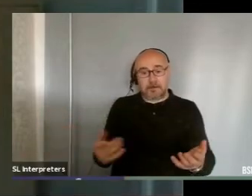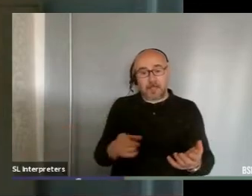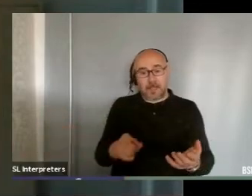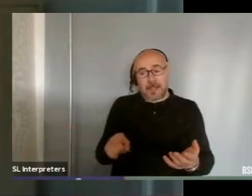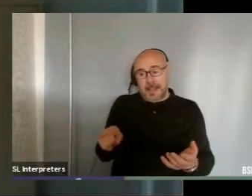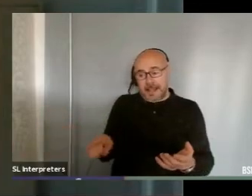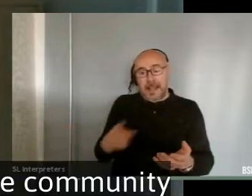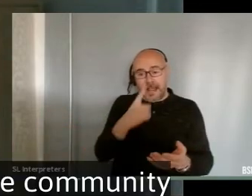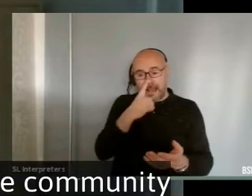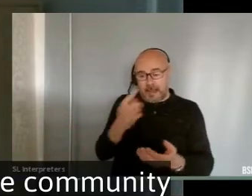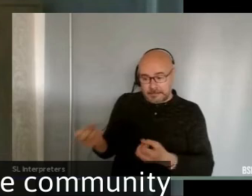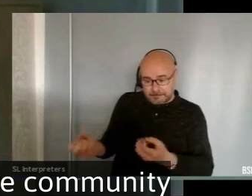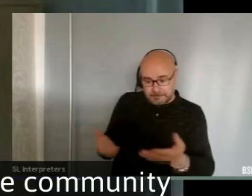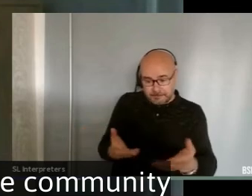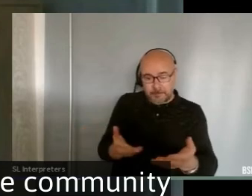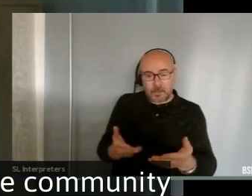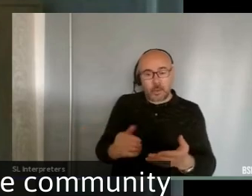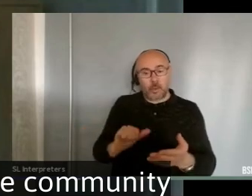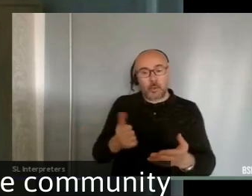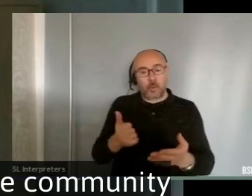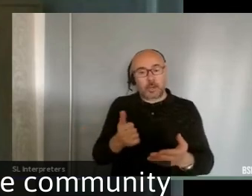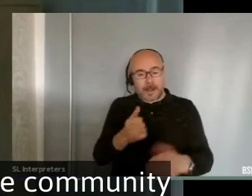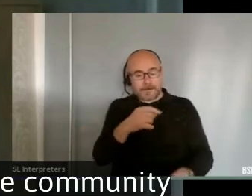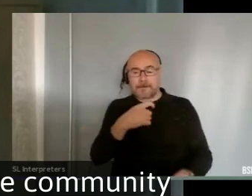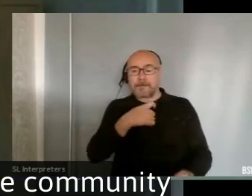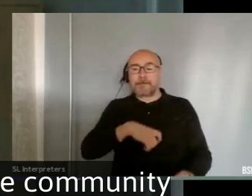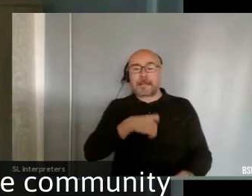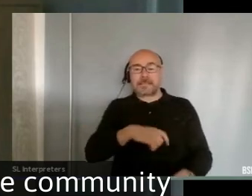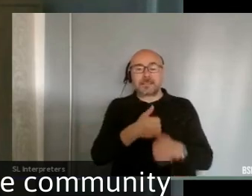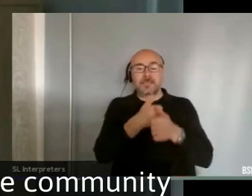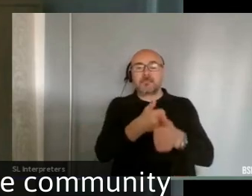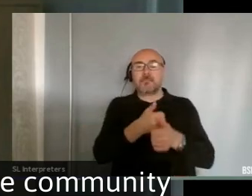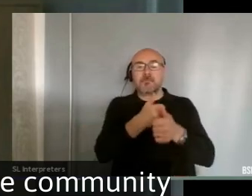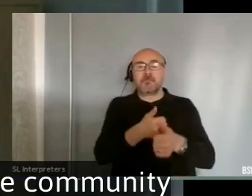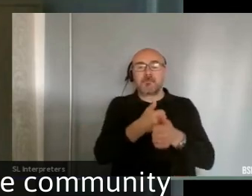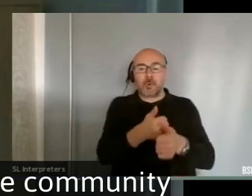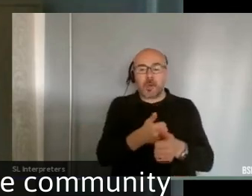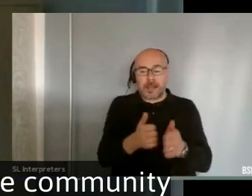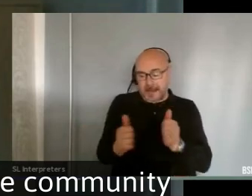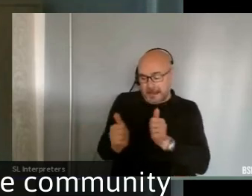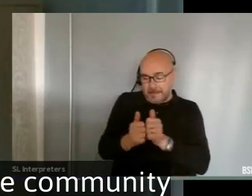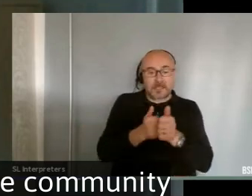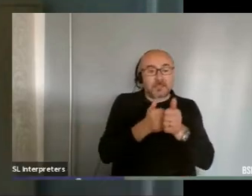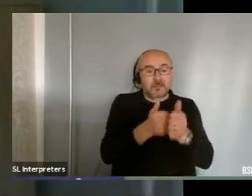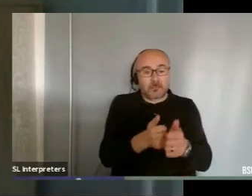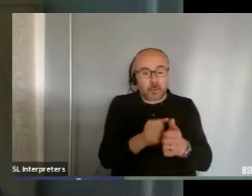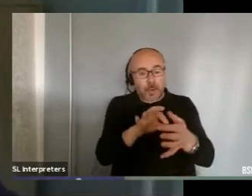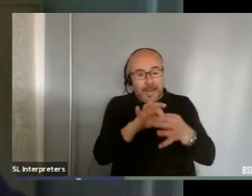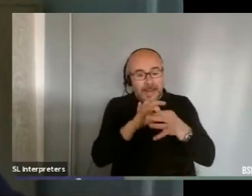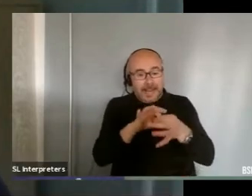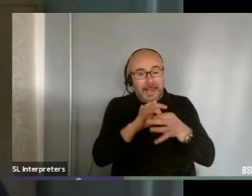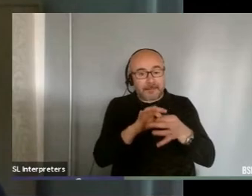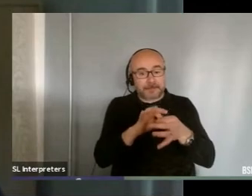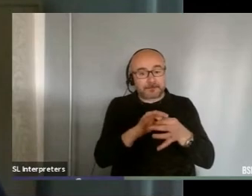very personalised support. But without our sector delivering all of the community opportunities for peer support and engagement, some